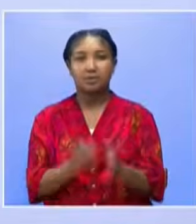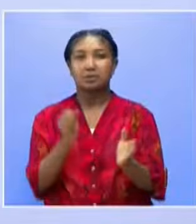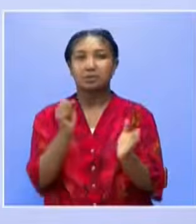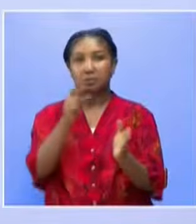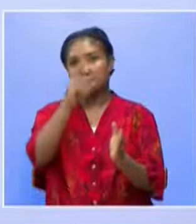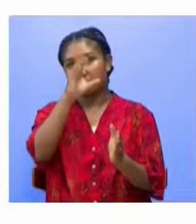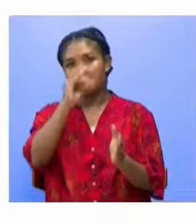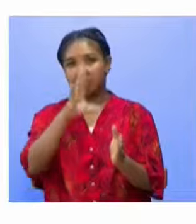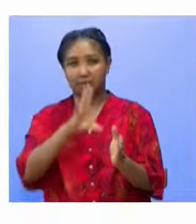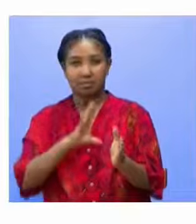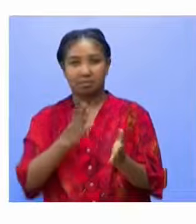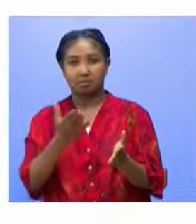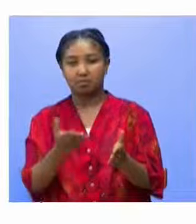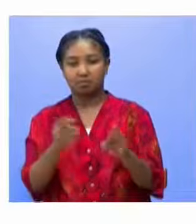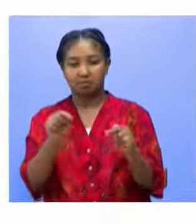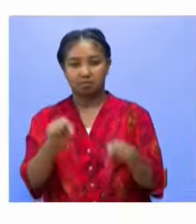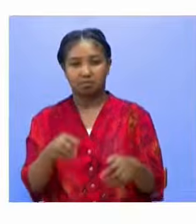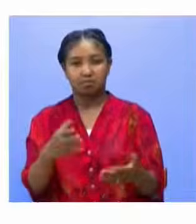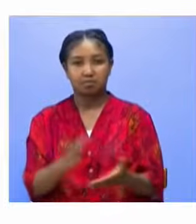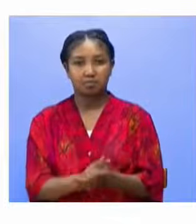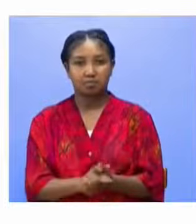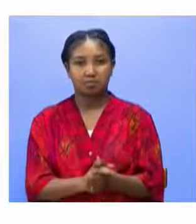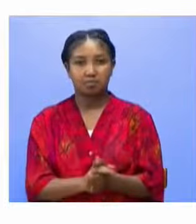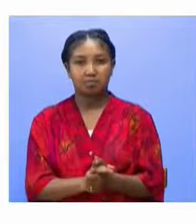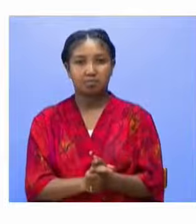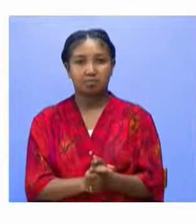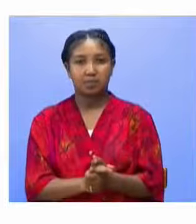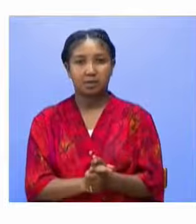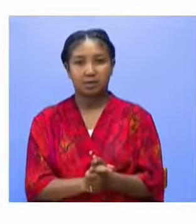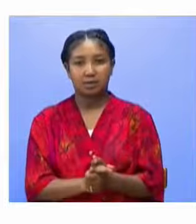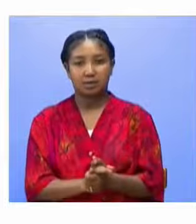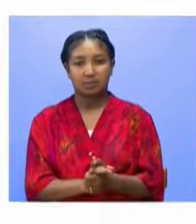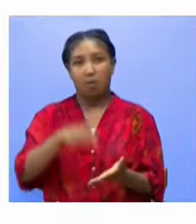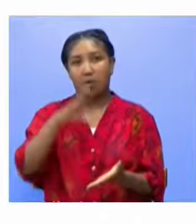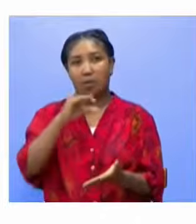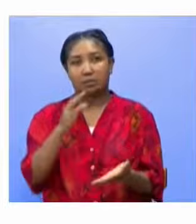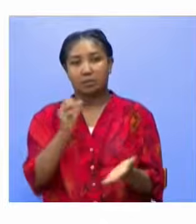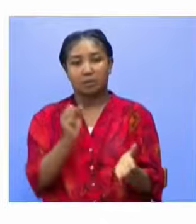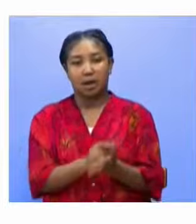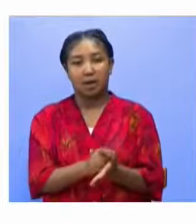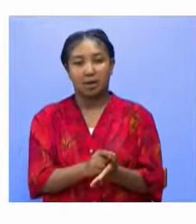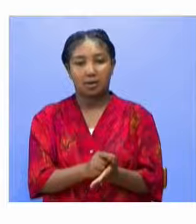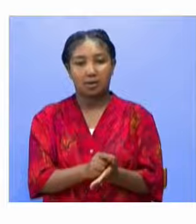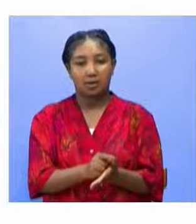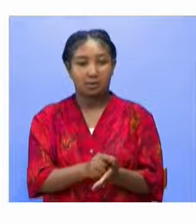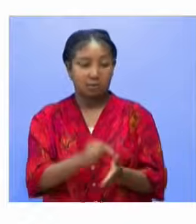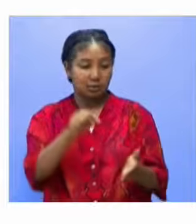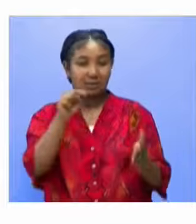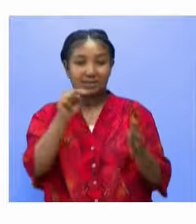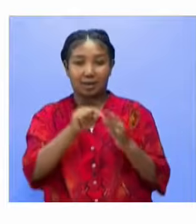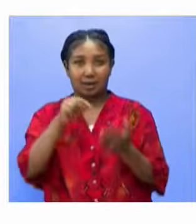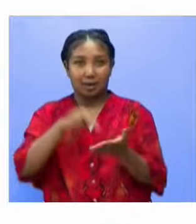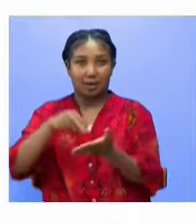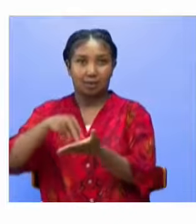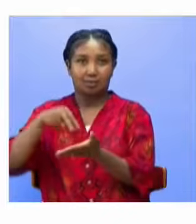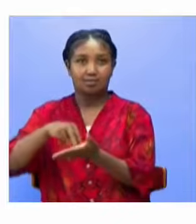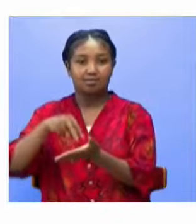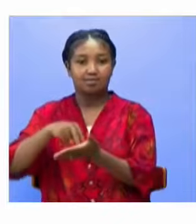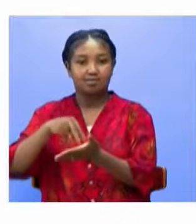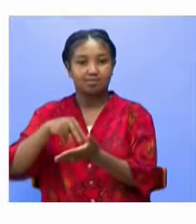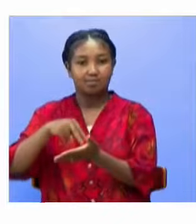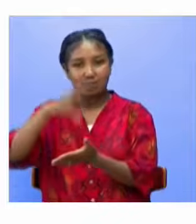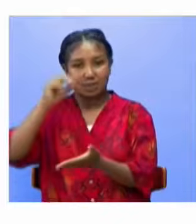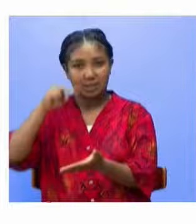just standing around here and he's talking. He's standing around here. Yes, the person is